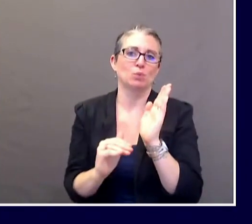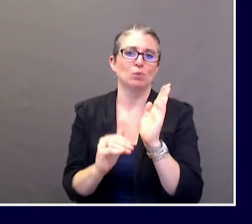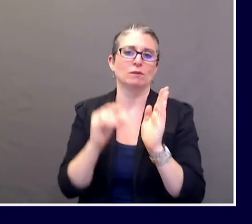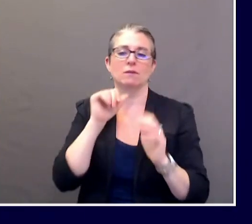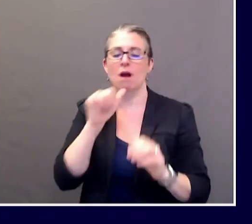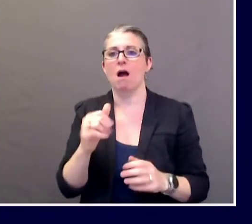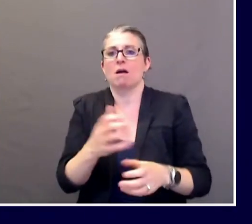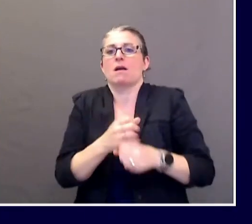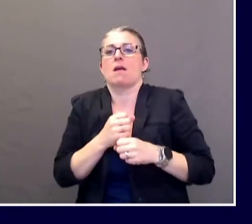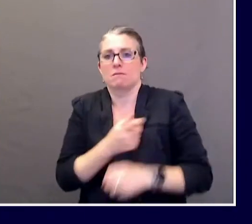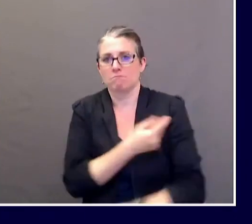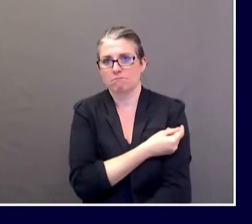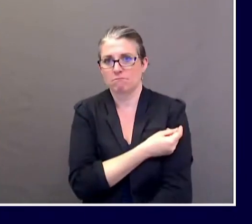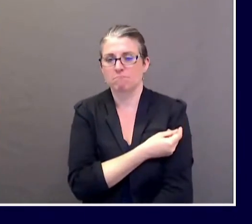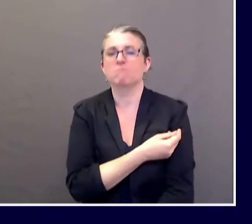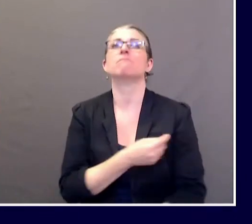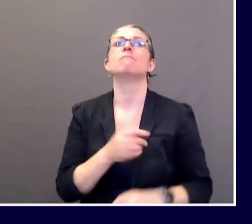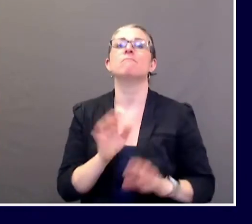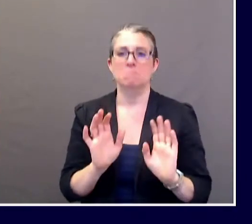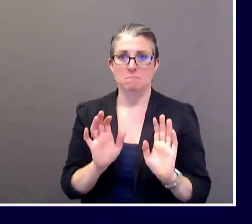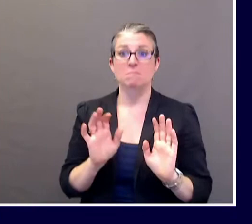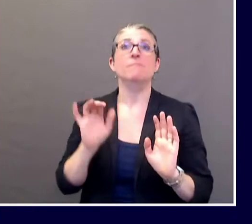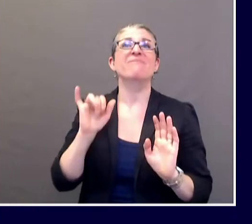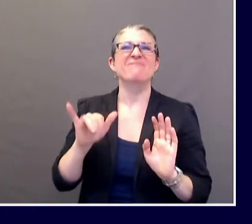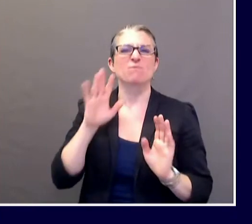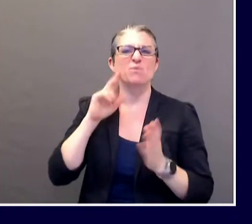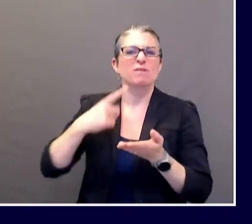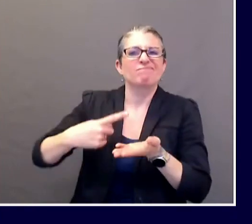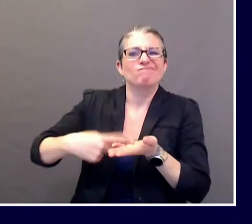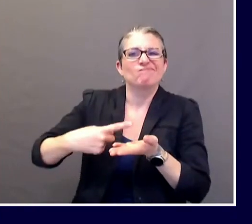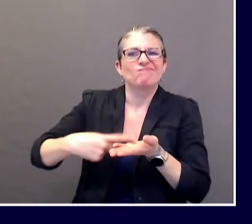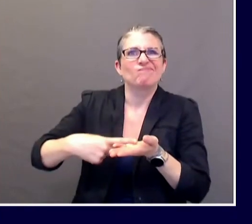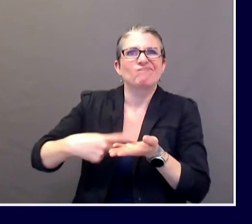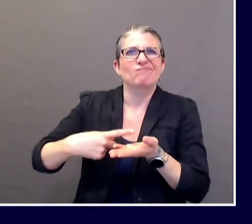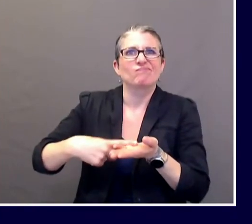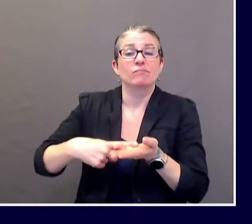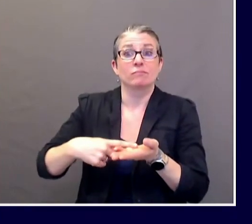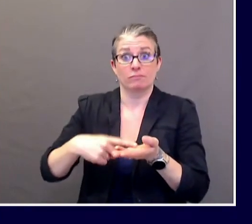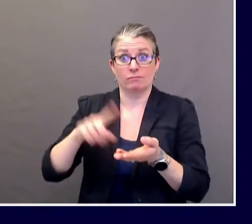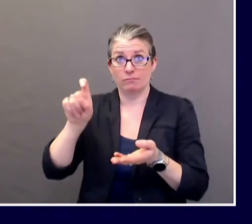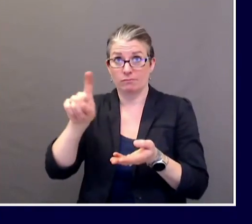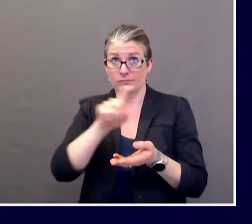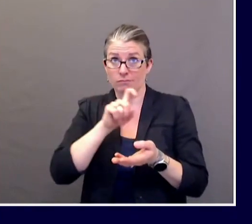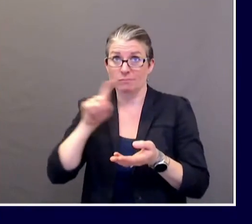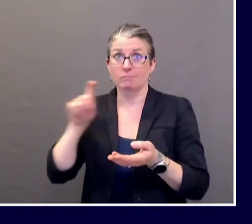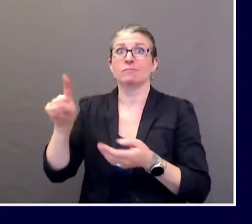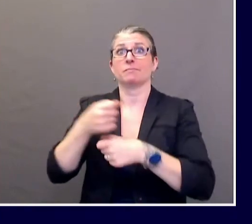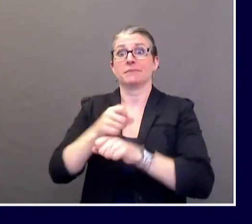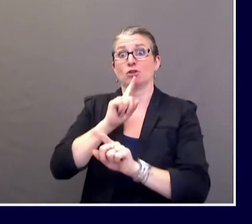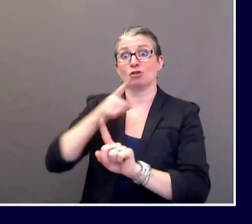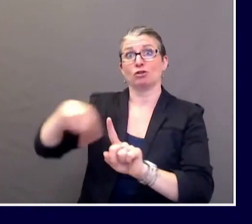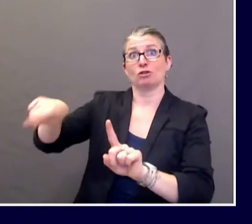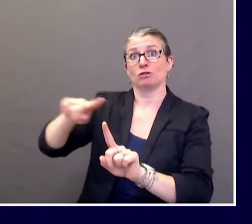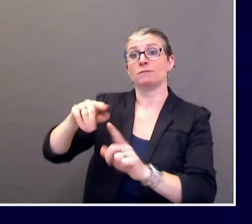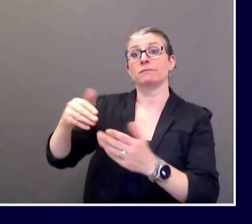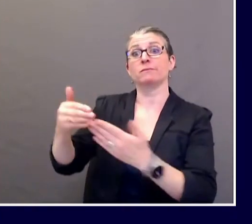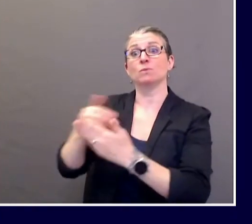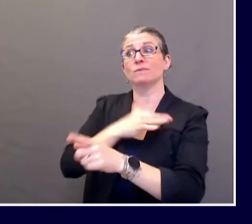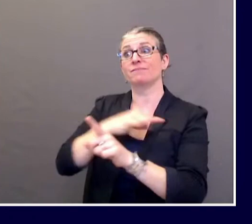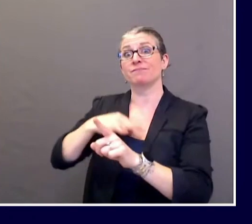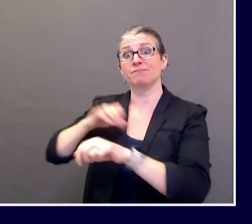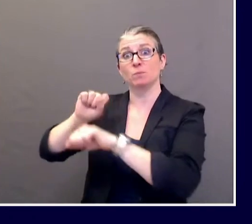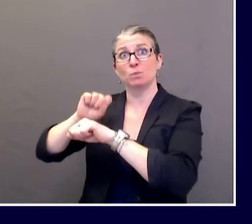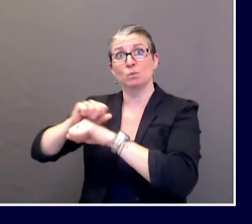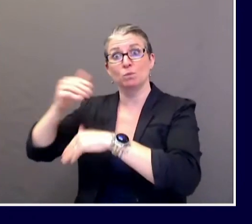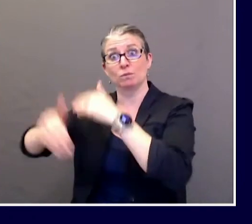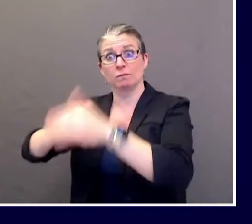sure that people who are new staff at nursing facilities, new residents at nursing facilities, do have the opportunity to get vaccinated,